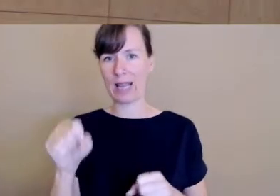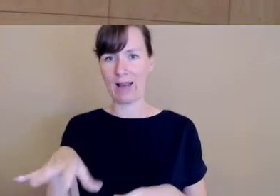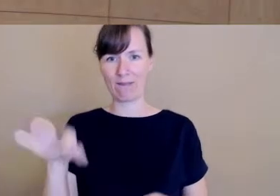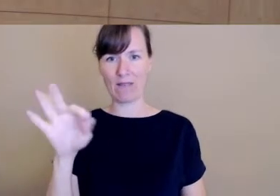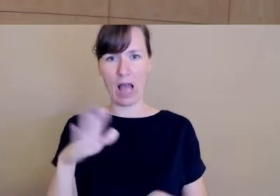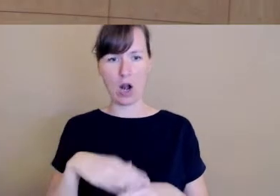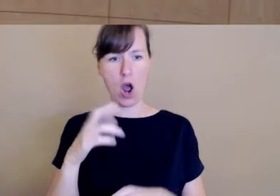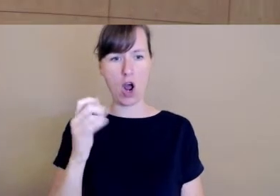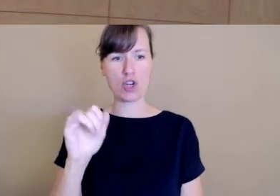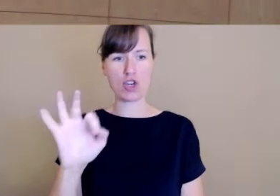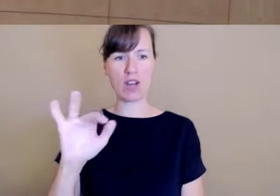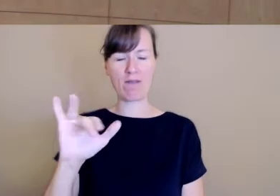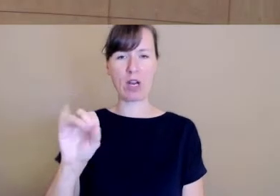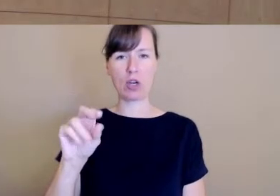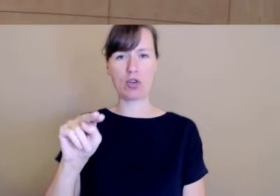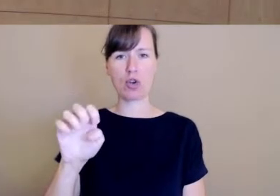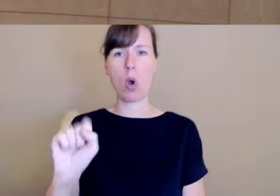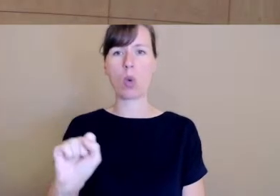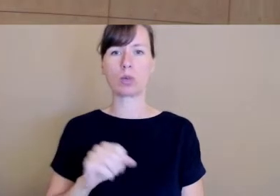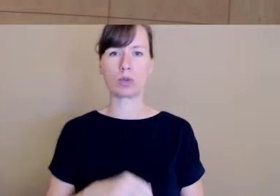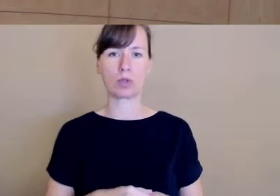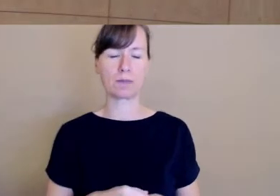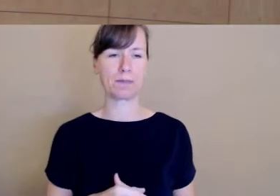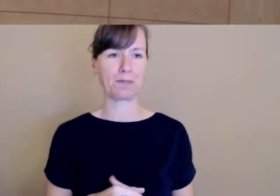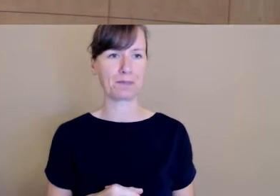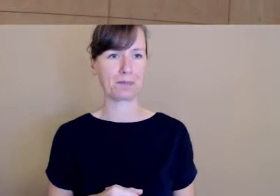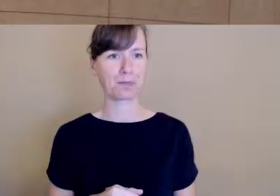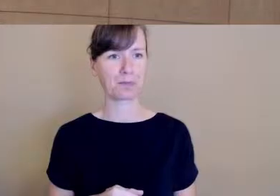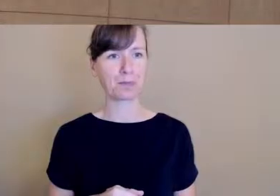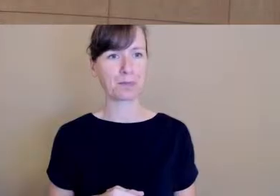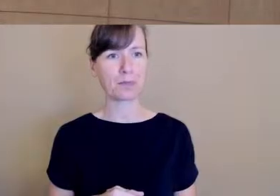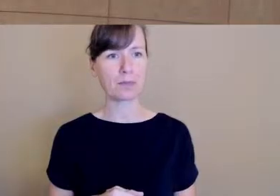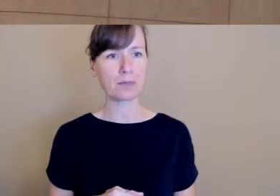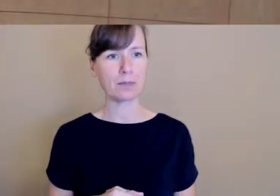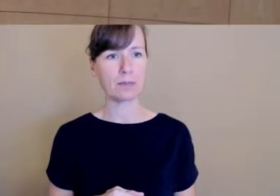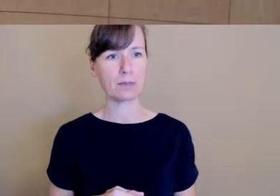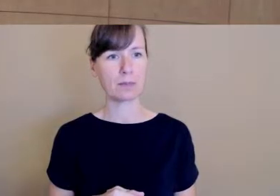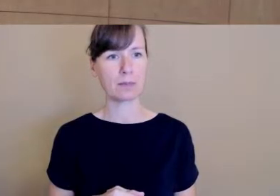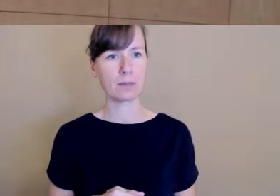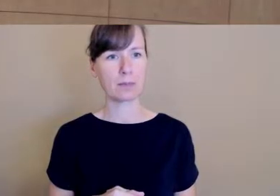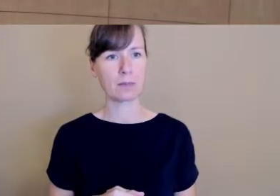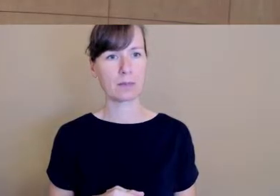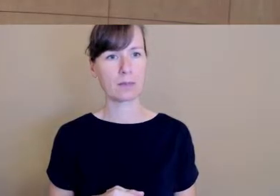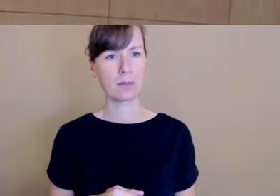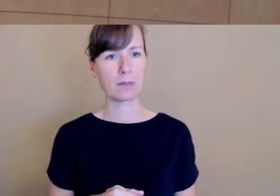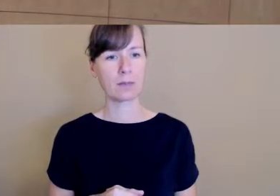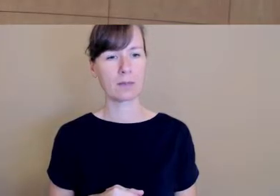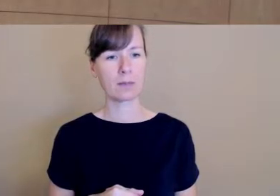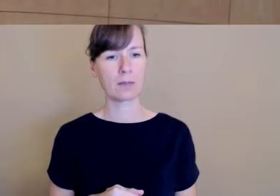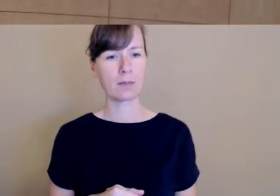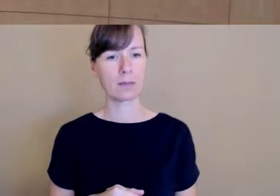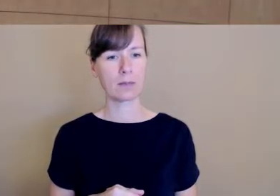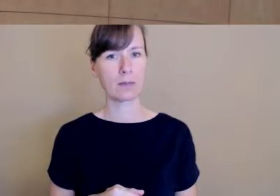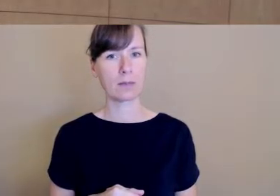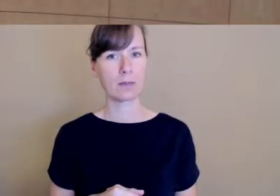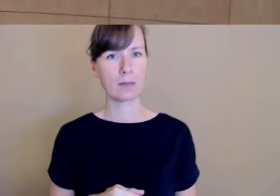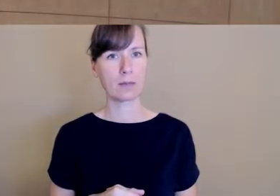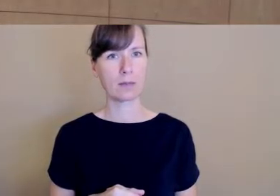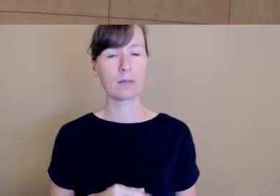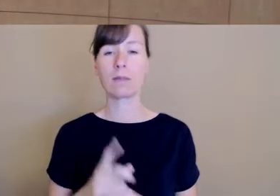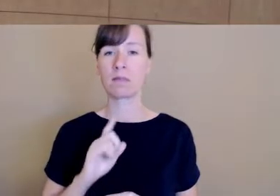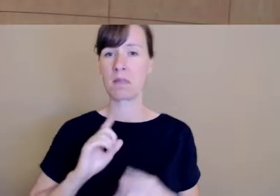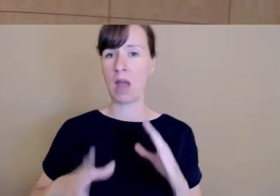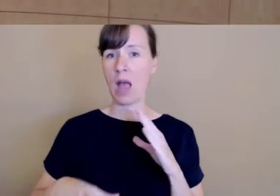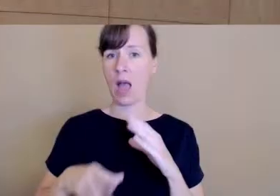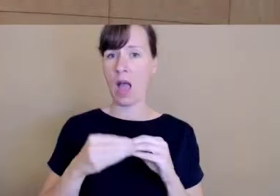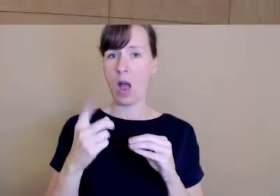Chief Jones. I think, okay, I think I will just add one other